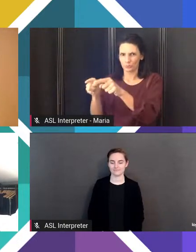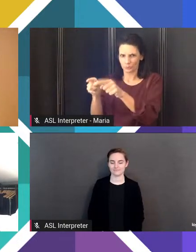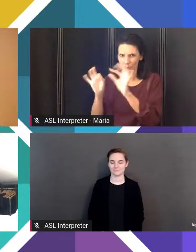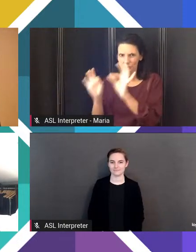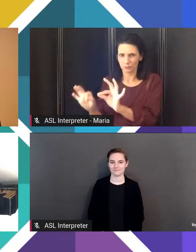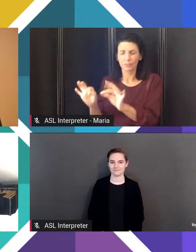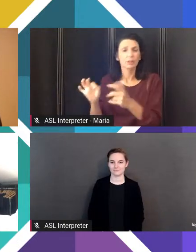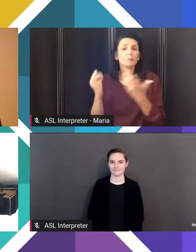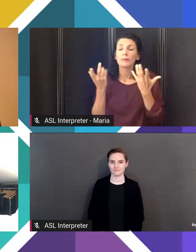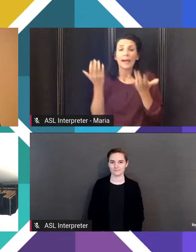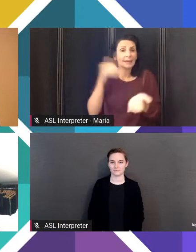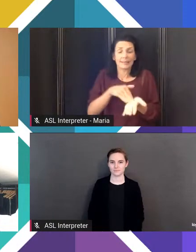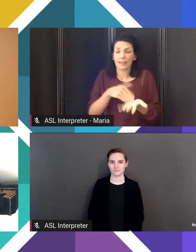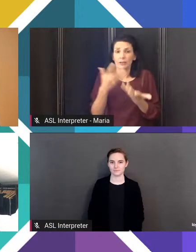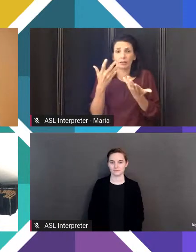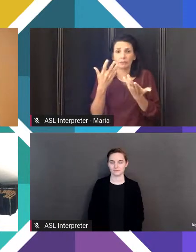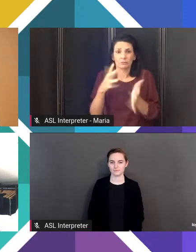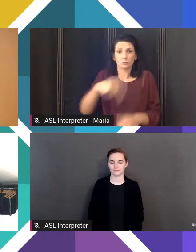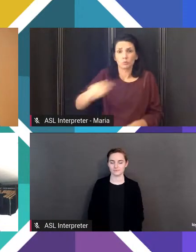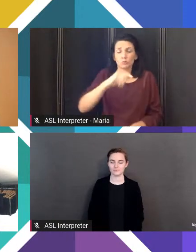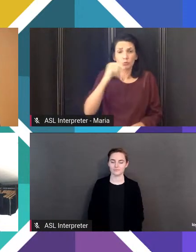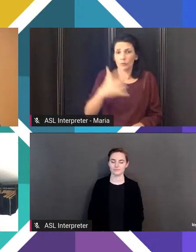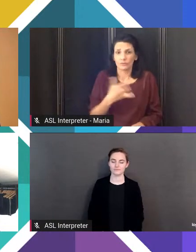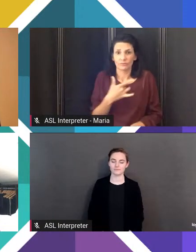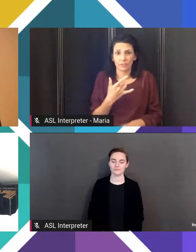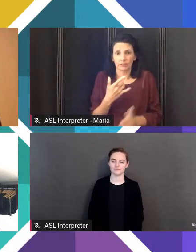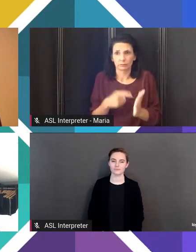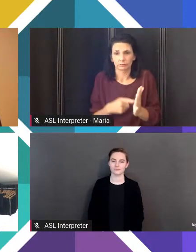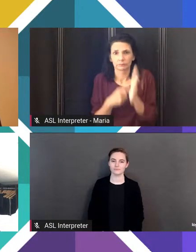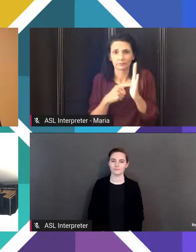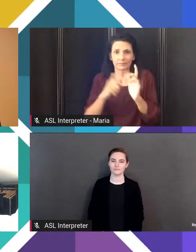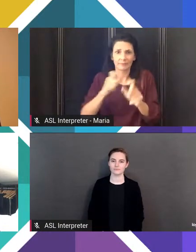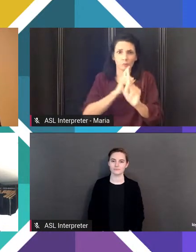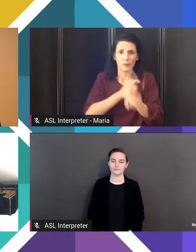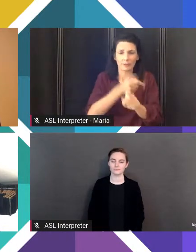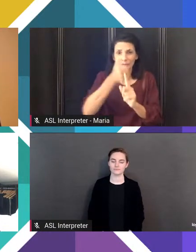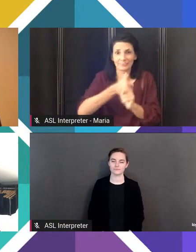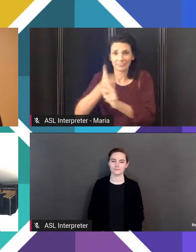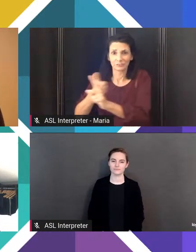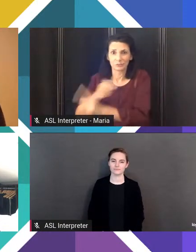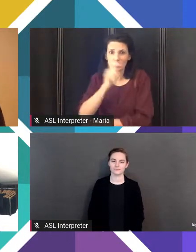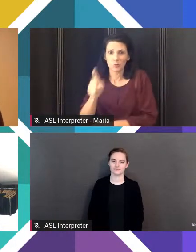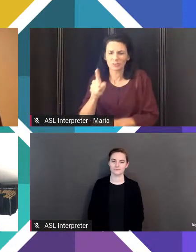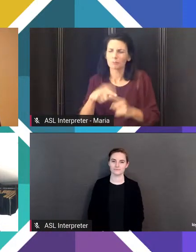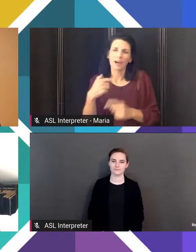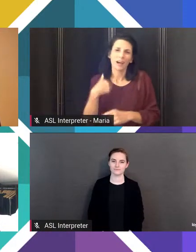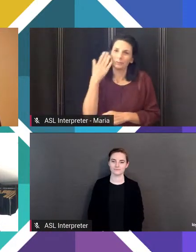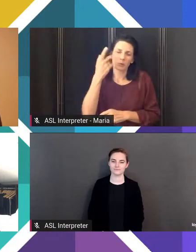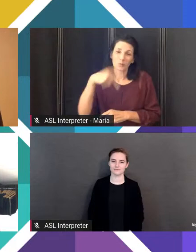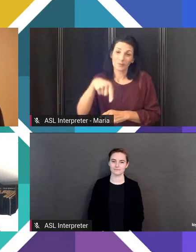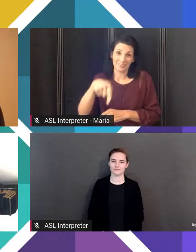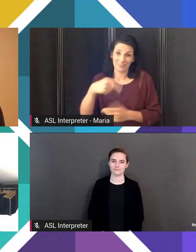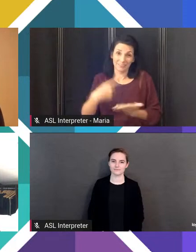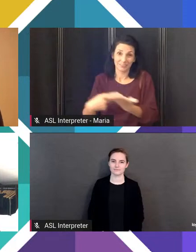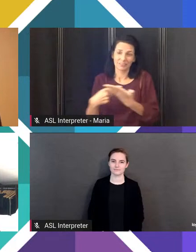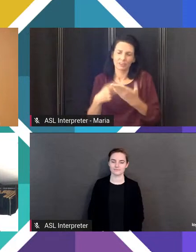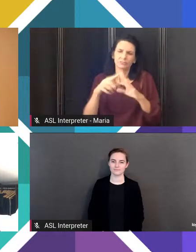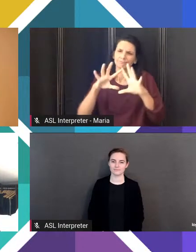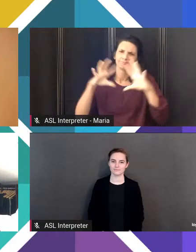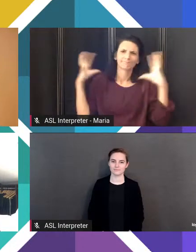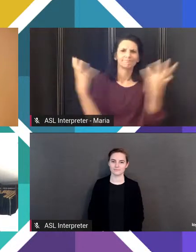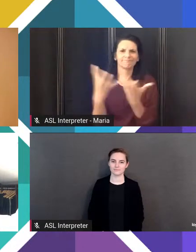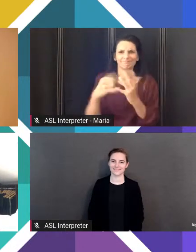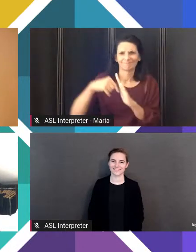feel obligated to answer every question, but I feel like there is going to be so much richness in this discussion that we may not get beyond the first